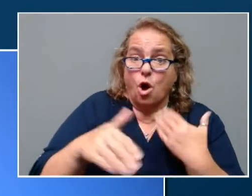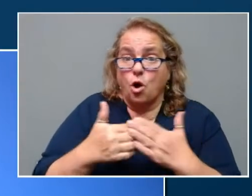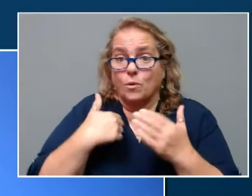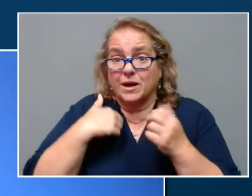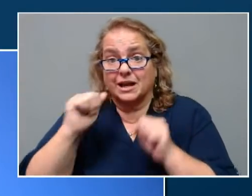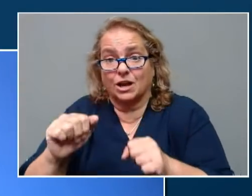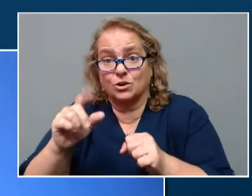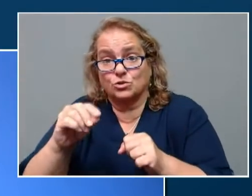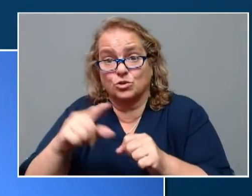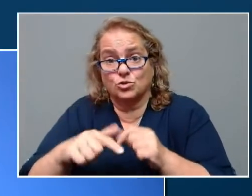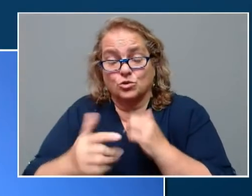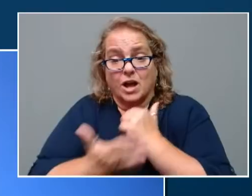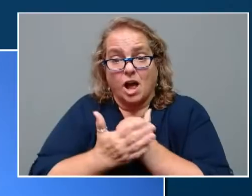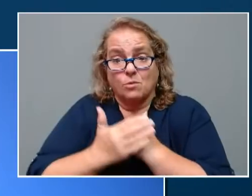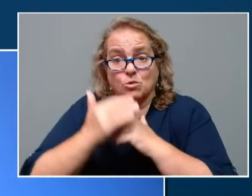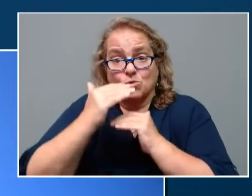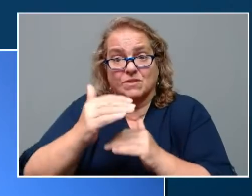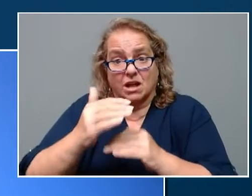of this disease,